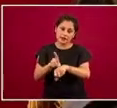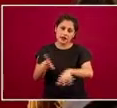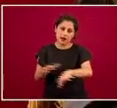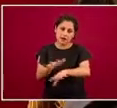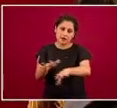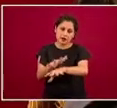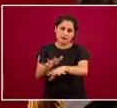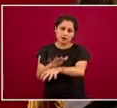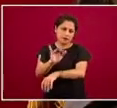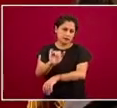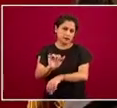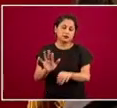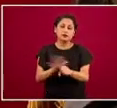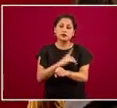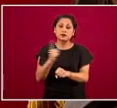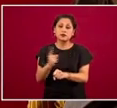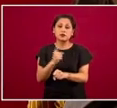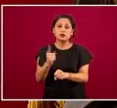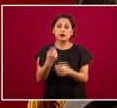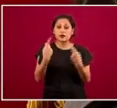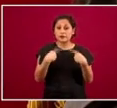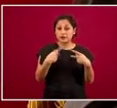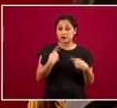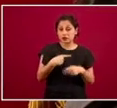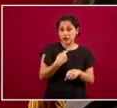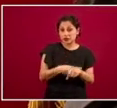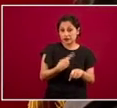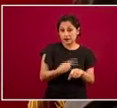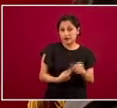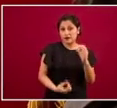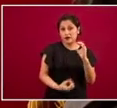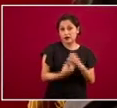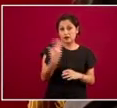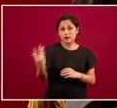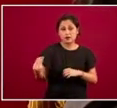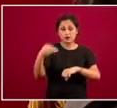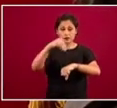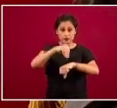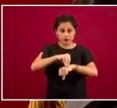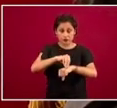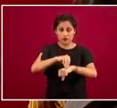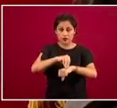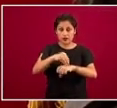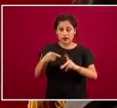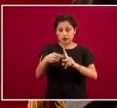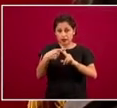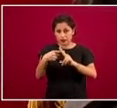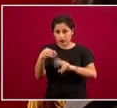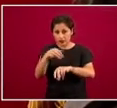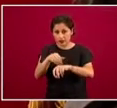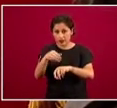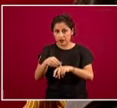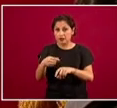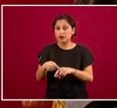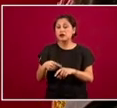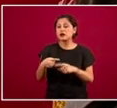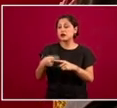The last statistic, and this is being updated every day because we have new cases coming every day,